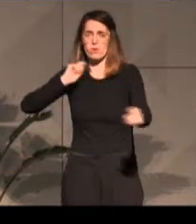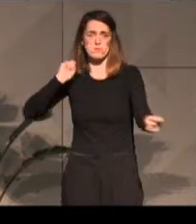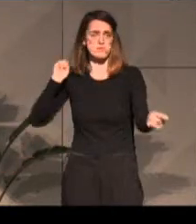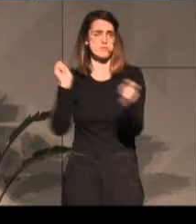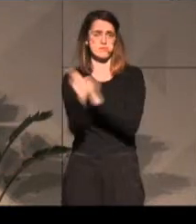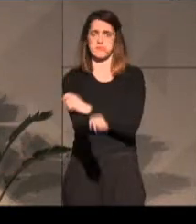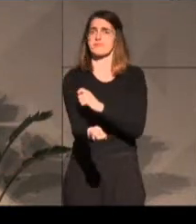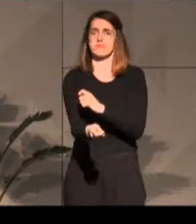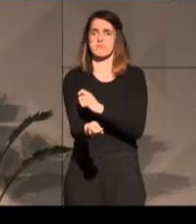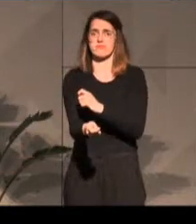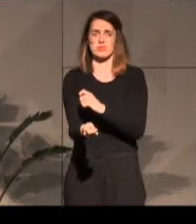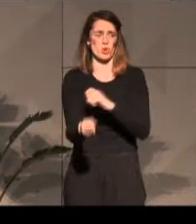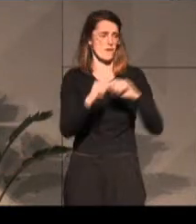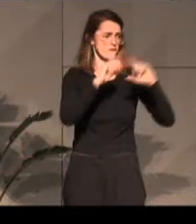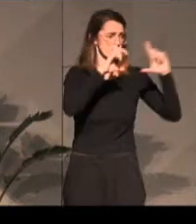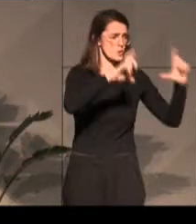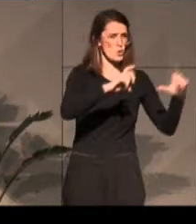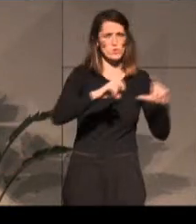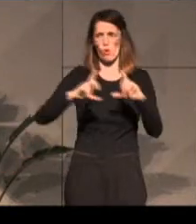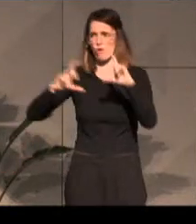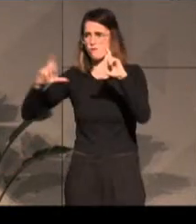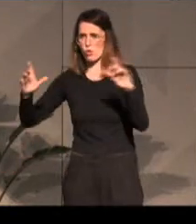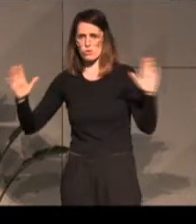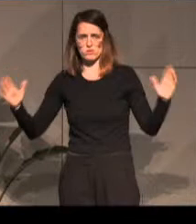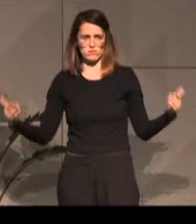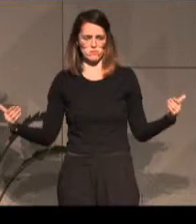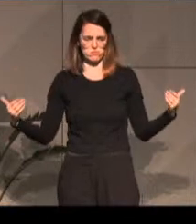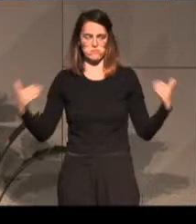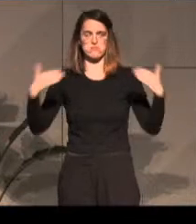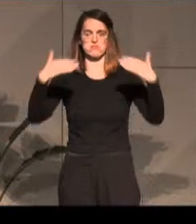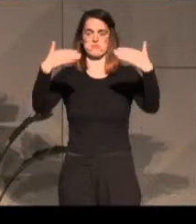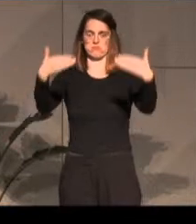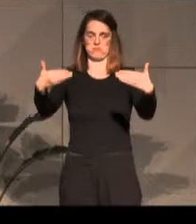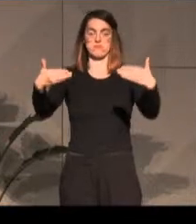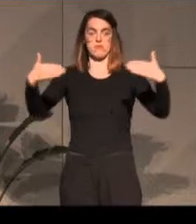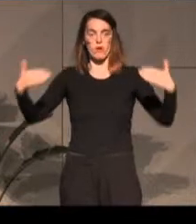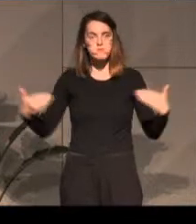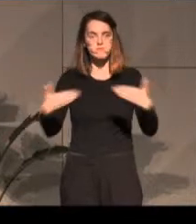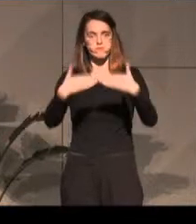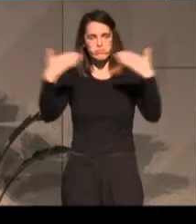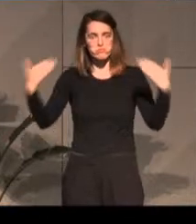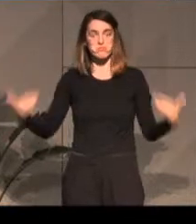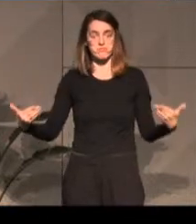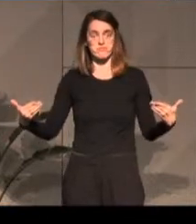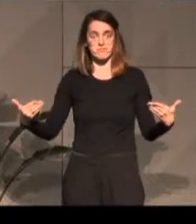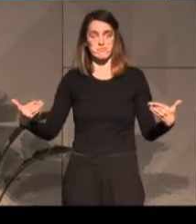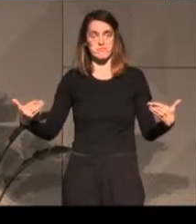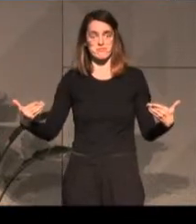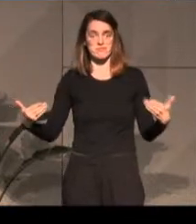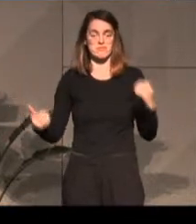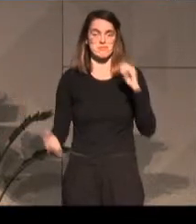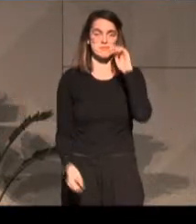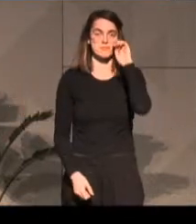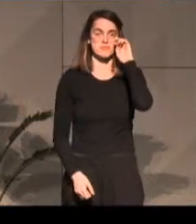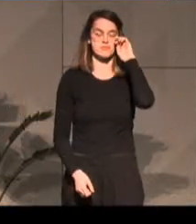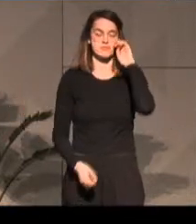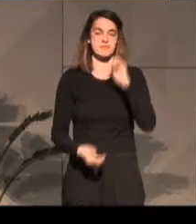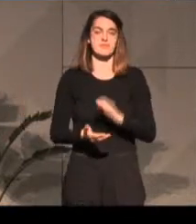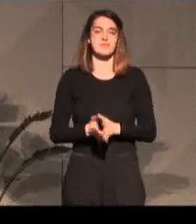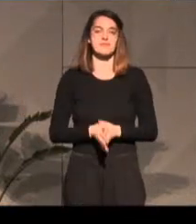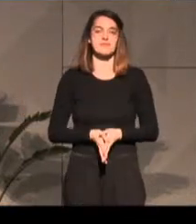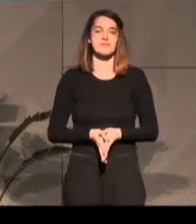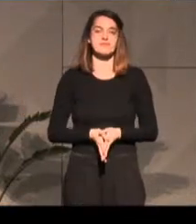match, because the worlds are so different. It's very difficult to compare and